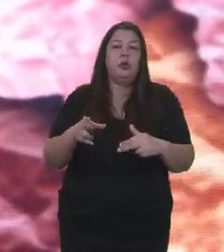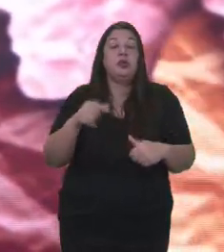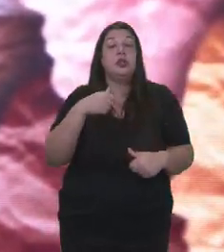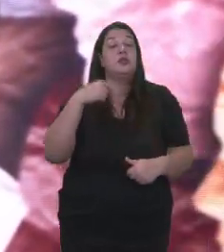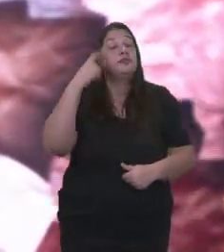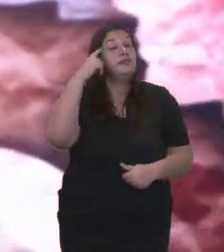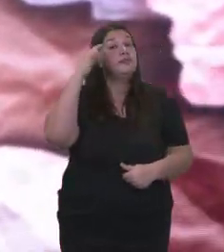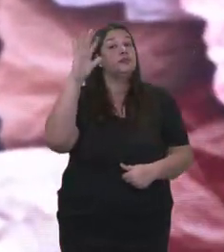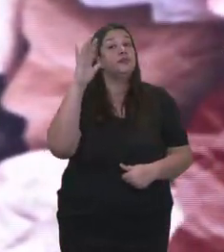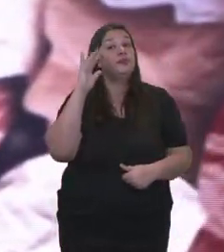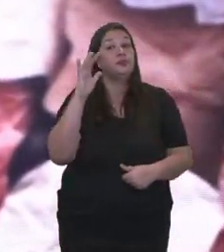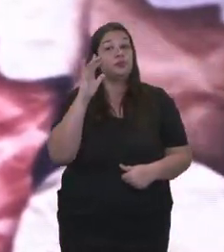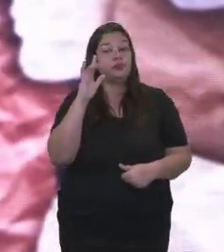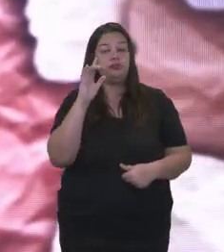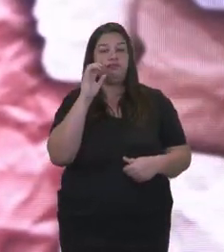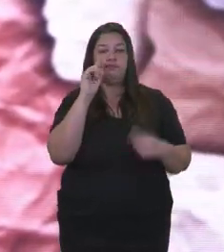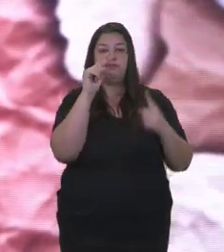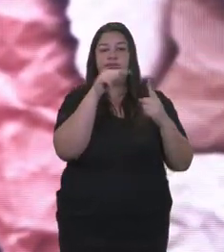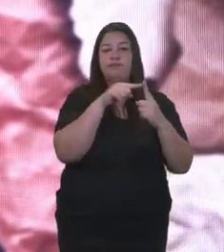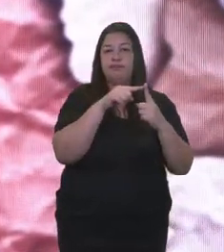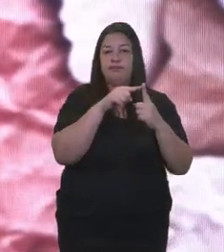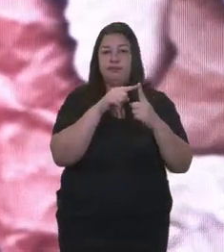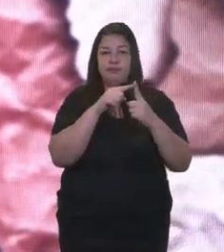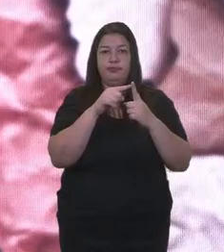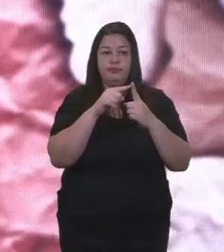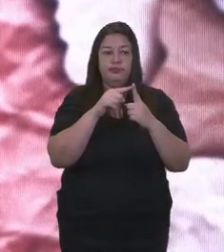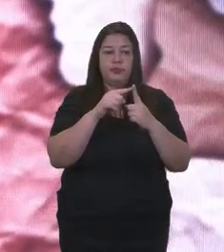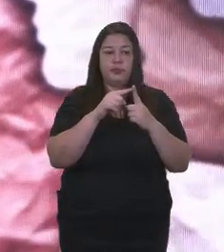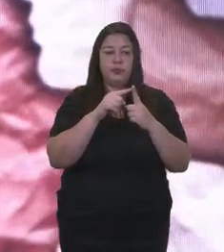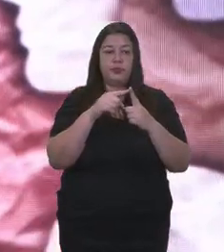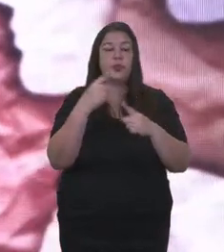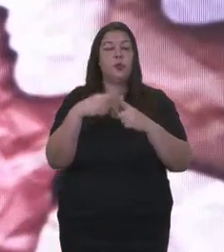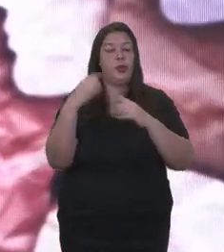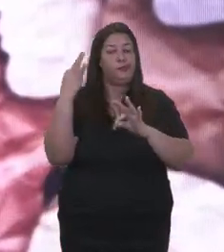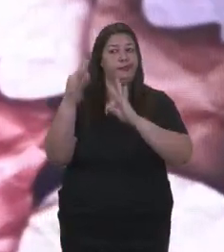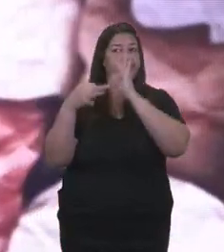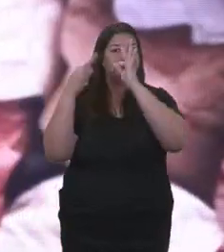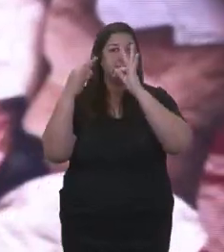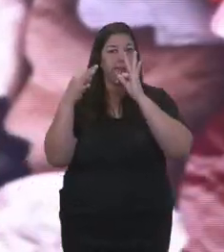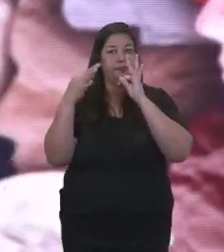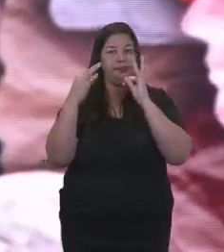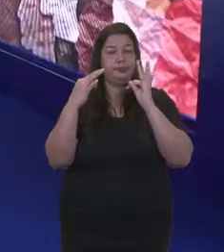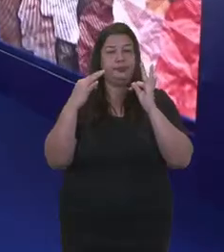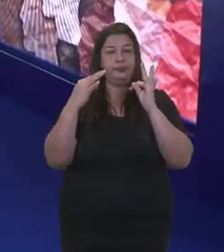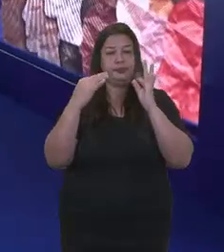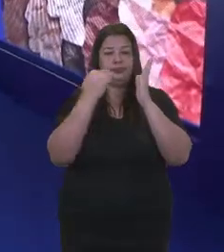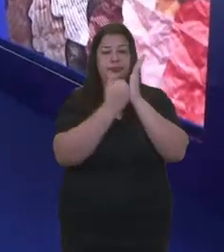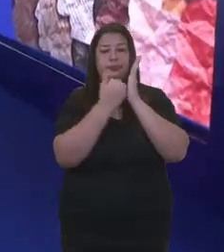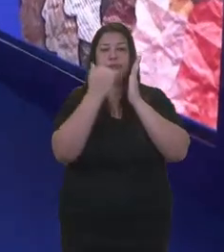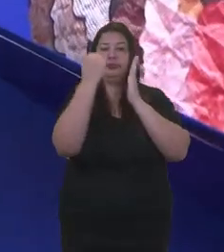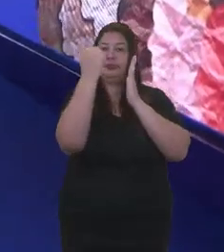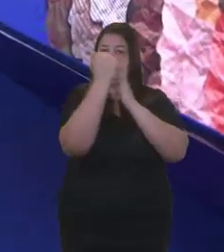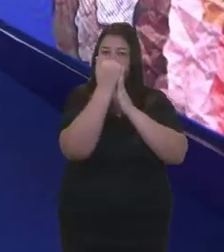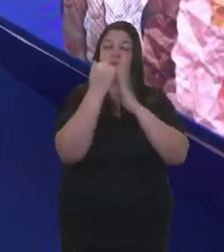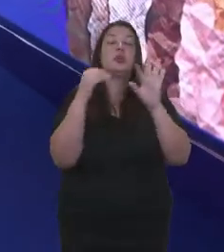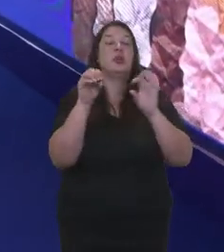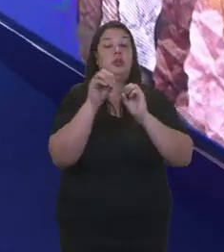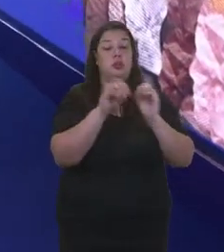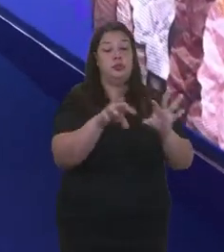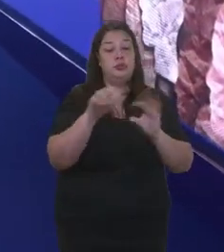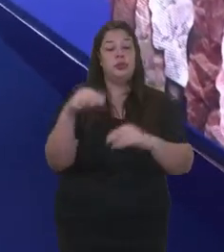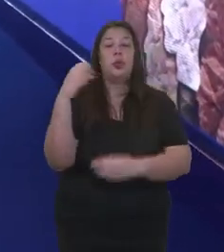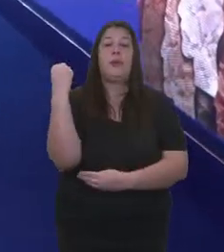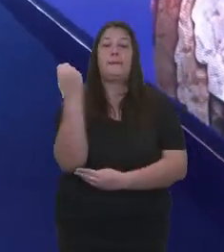limits of the individual and collective potential. Why education